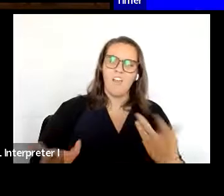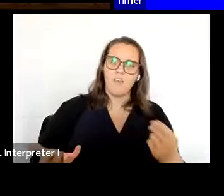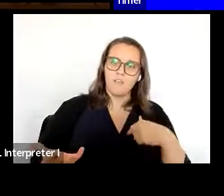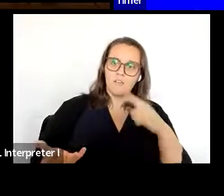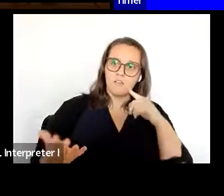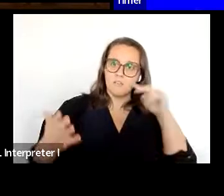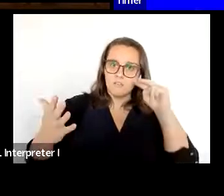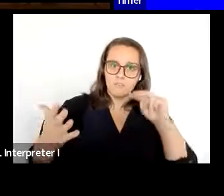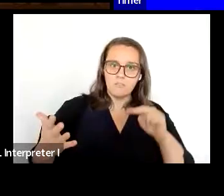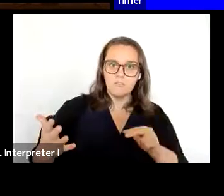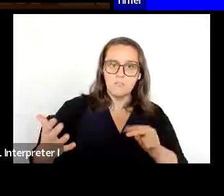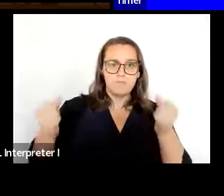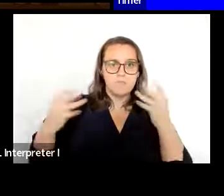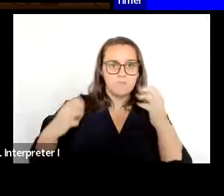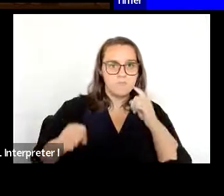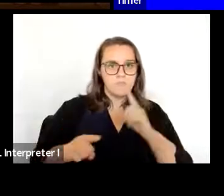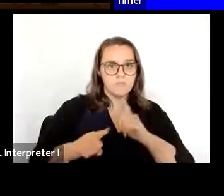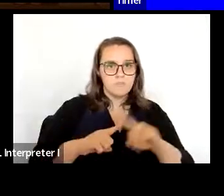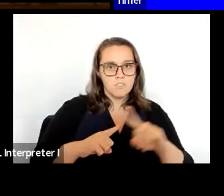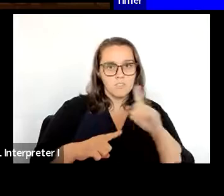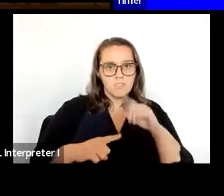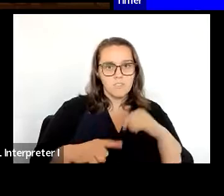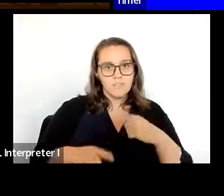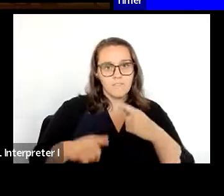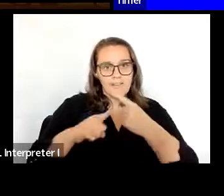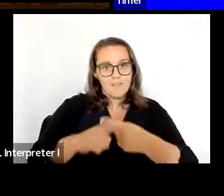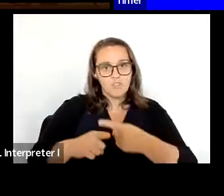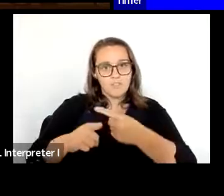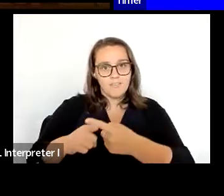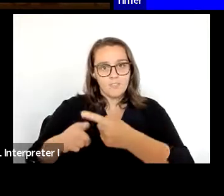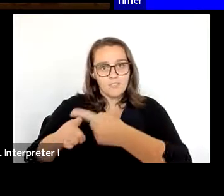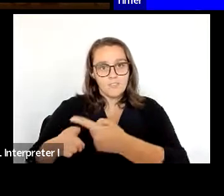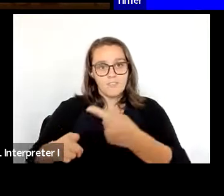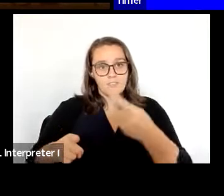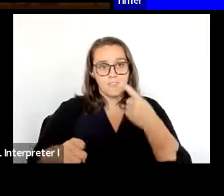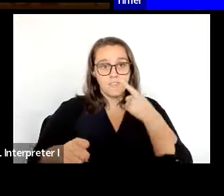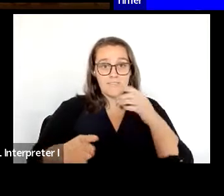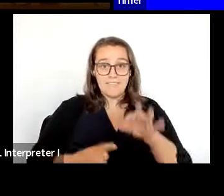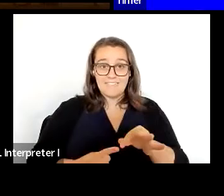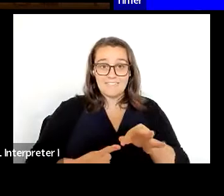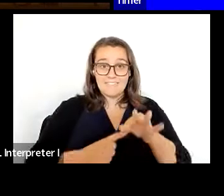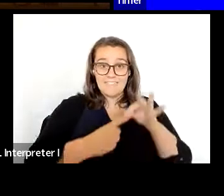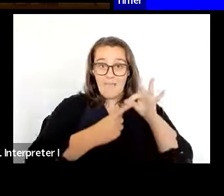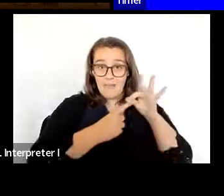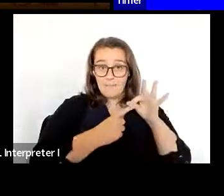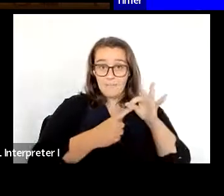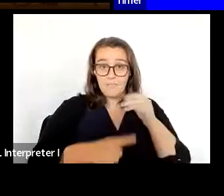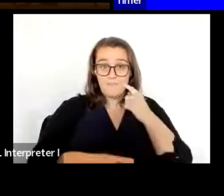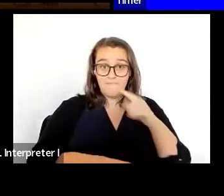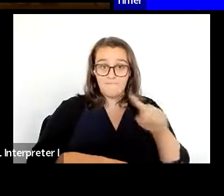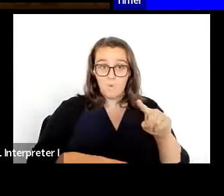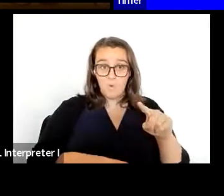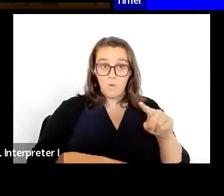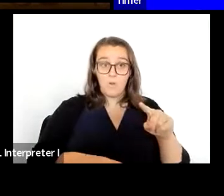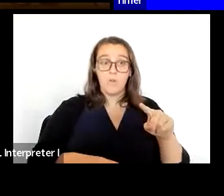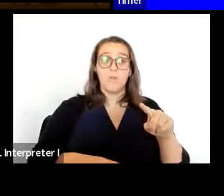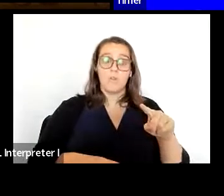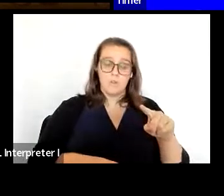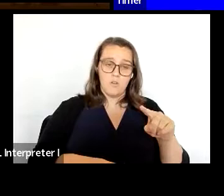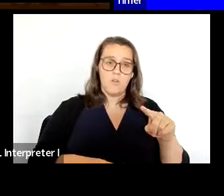cases, as I said, except for where pedestrians cannot access that intersection, they have found